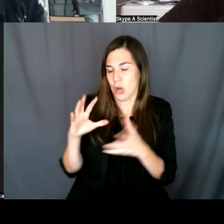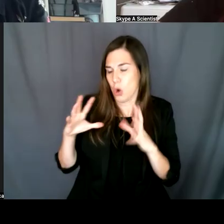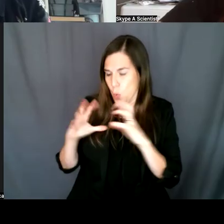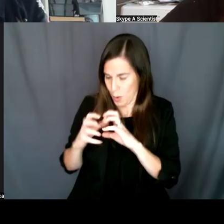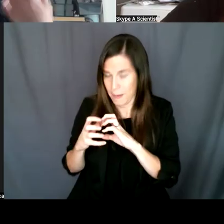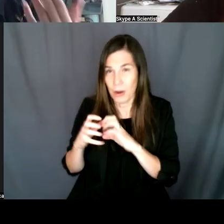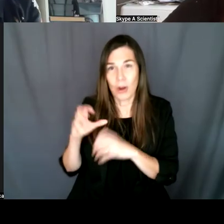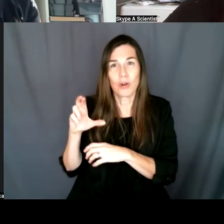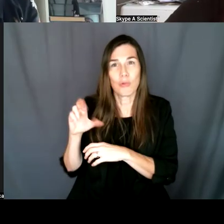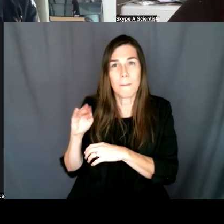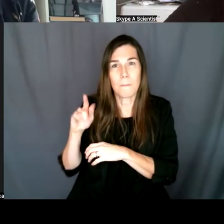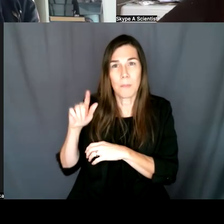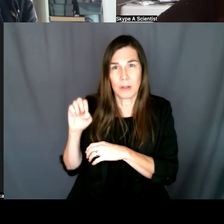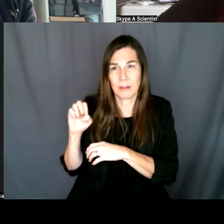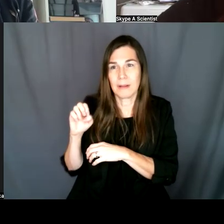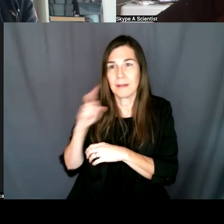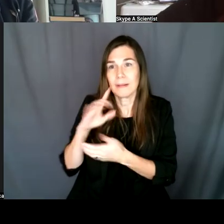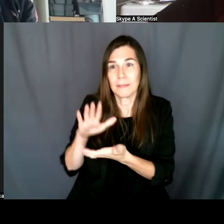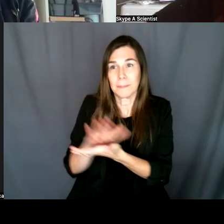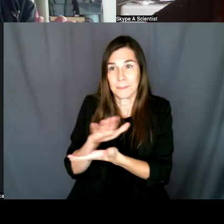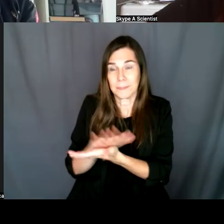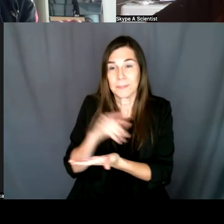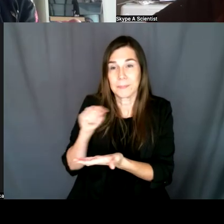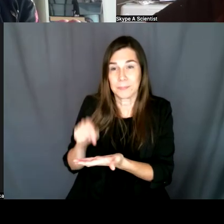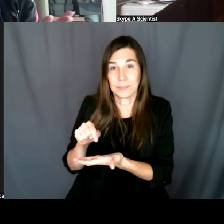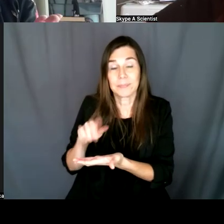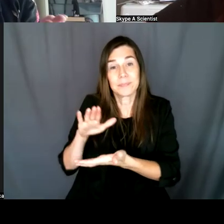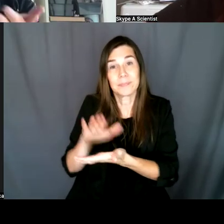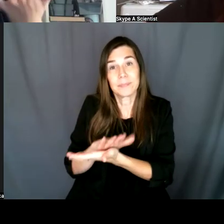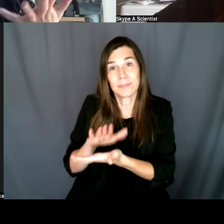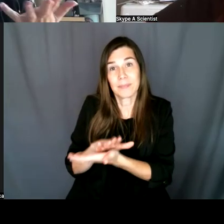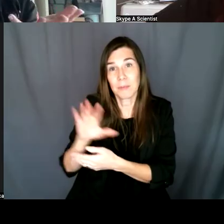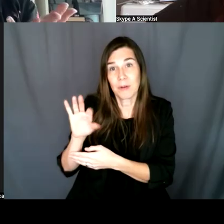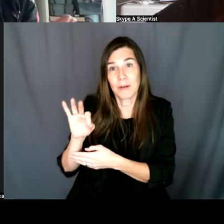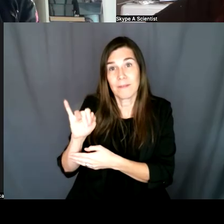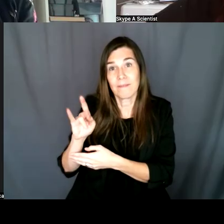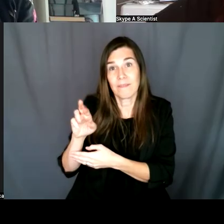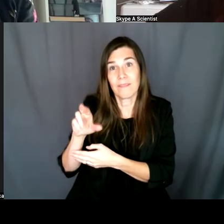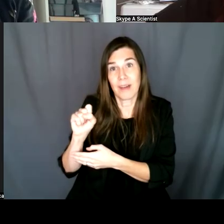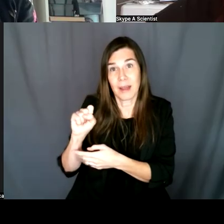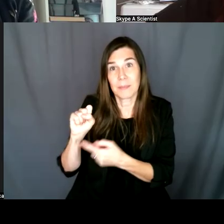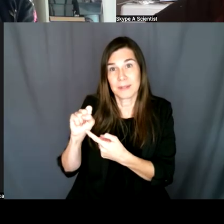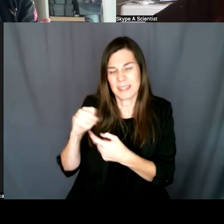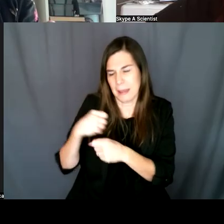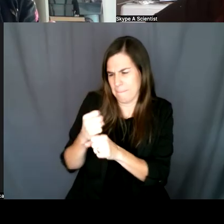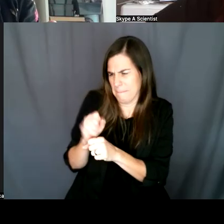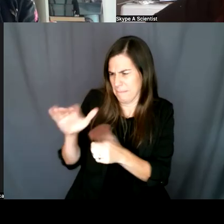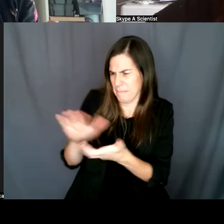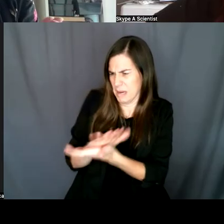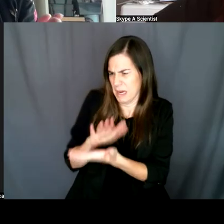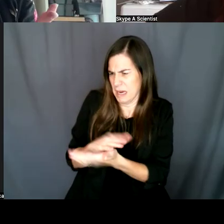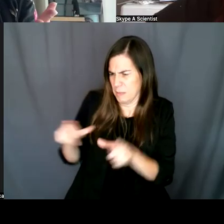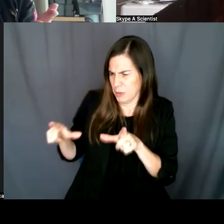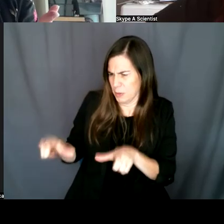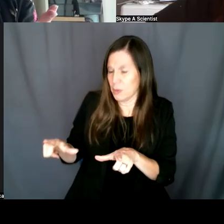so in paper, the paper fibers that make up the sheet of paper, they